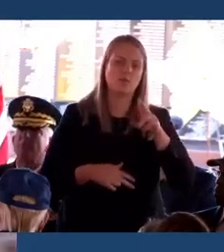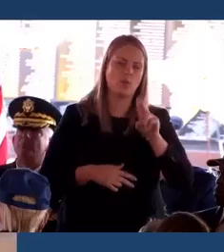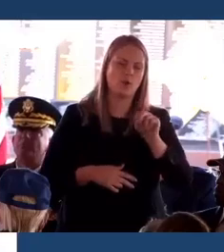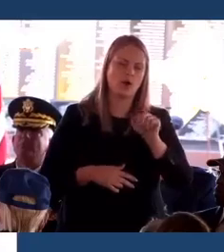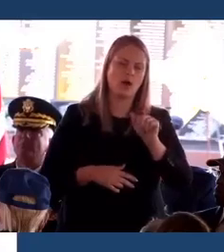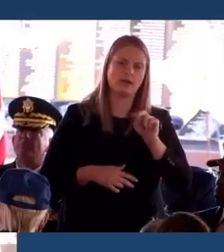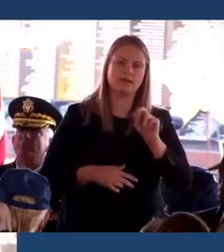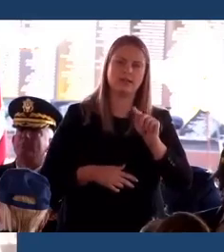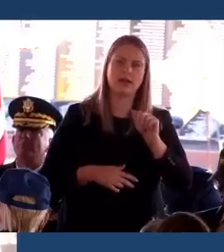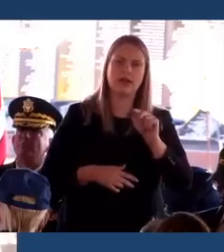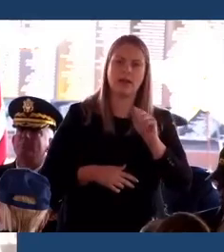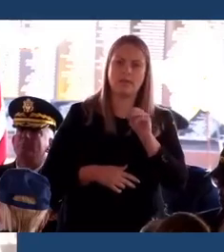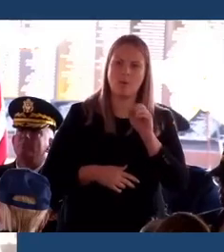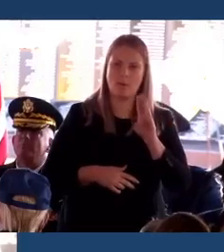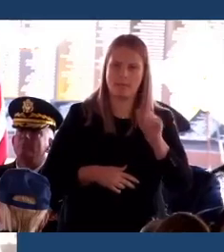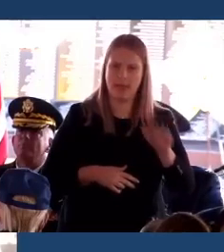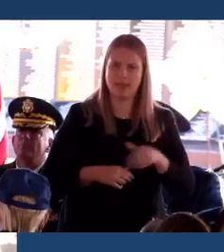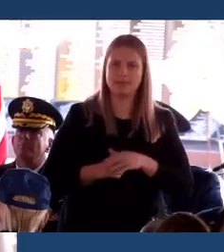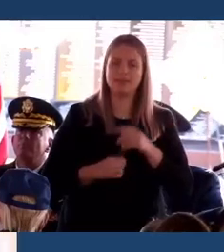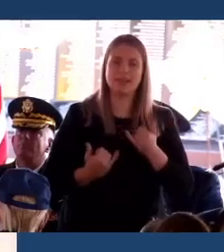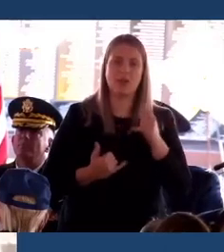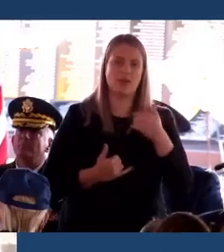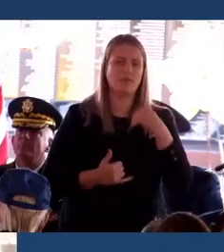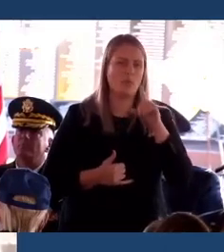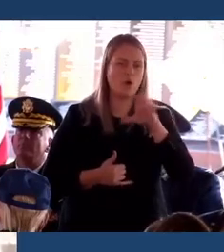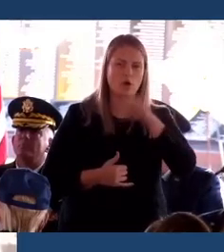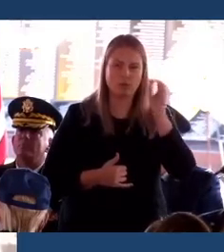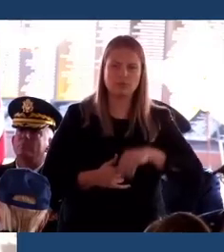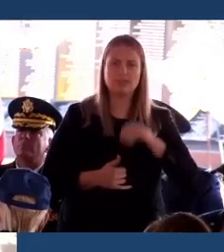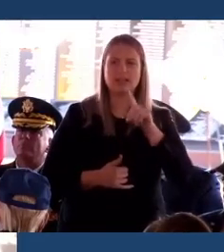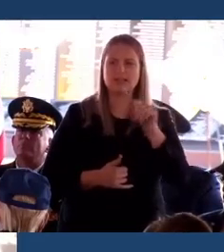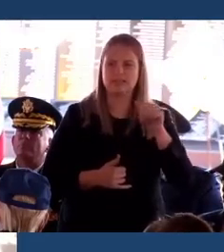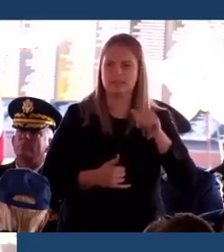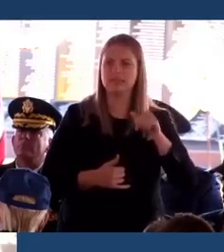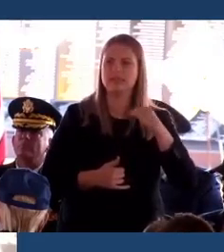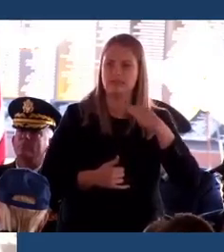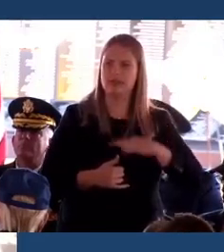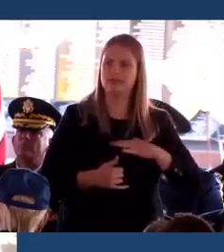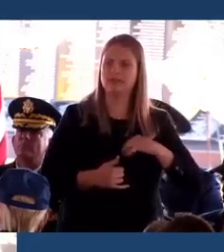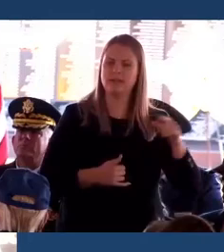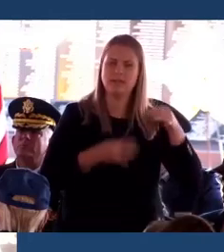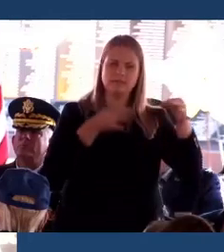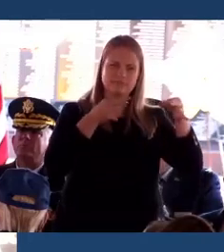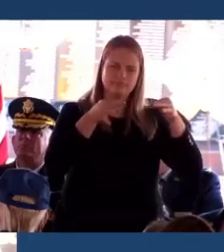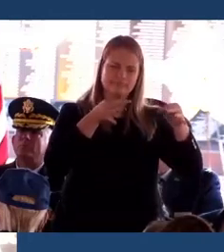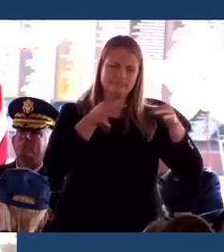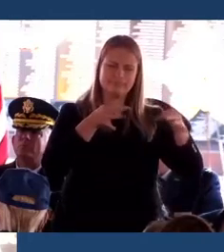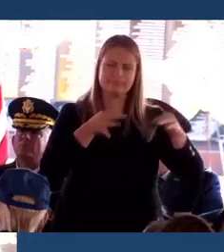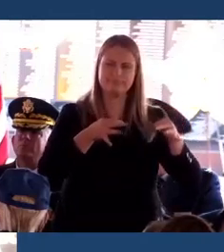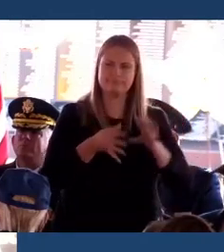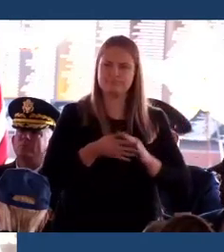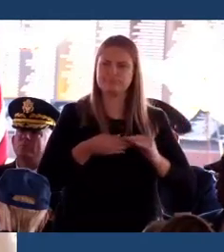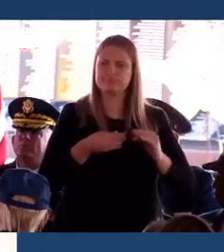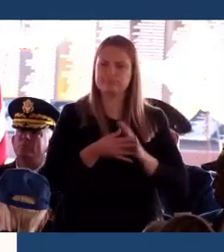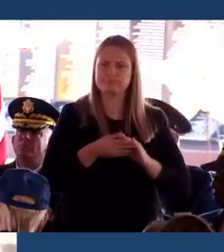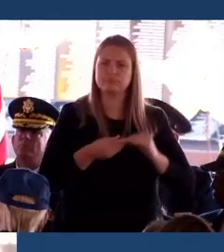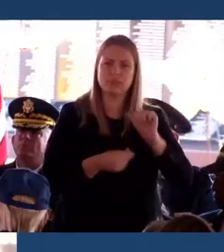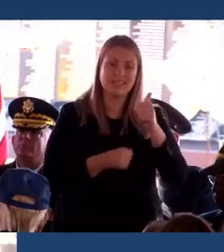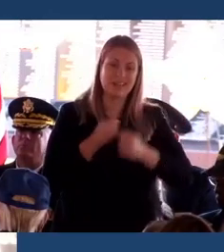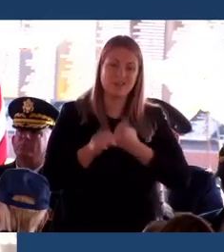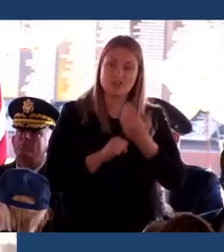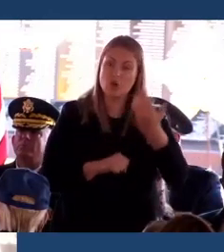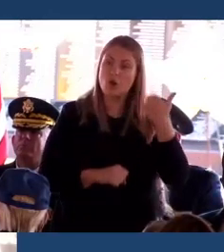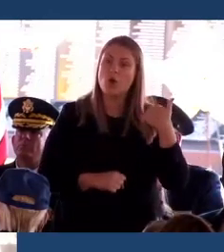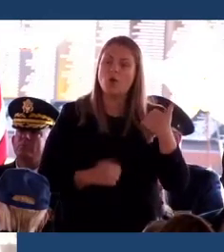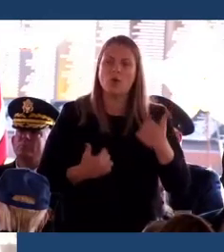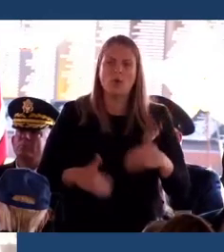who is now, he has 100% disability benefit. And he described to me in detail how a decade ago, it would have